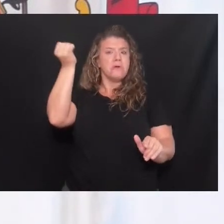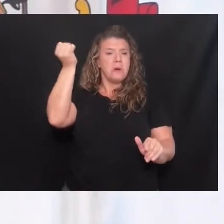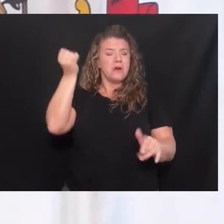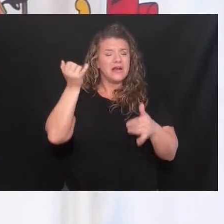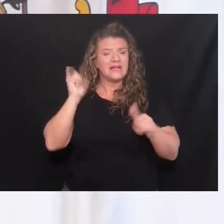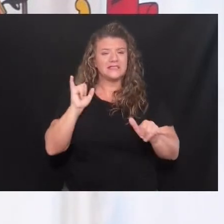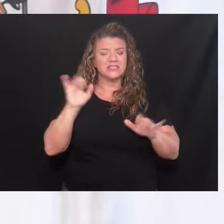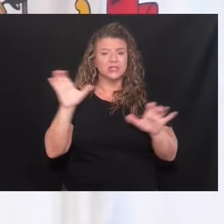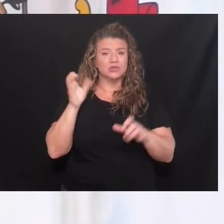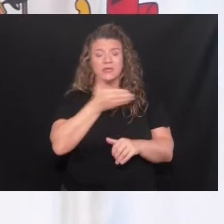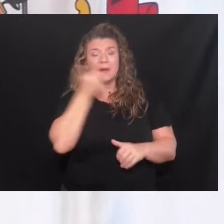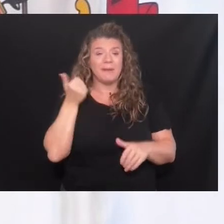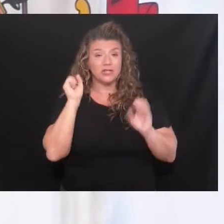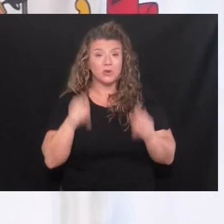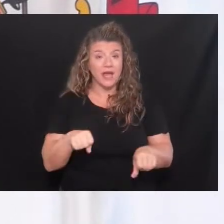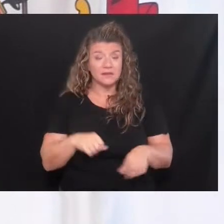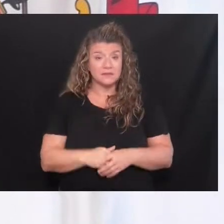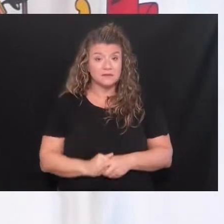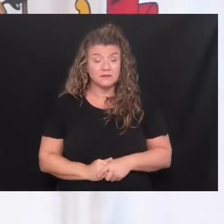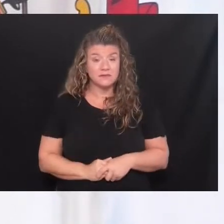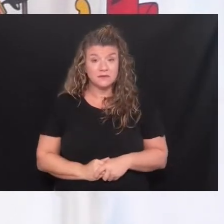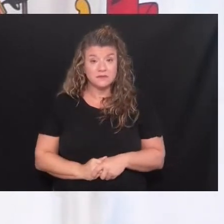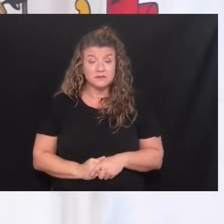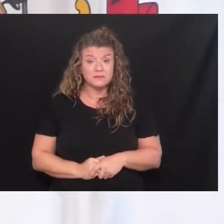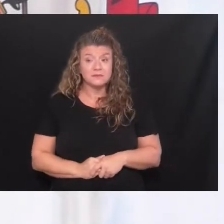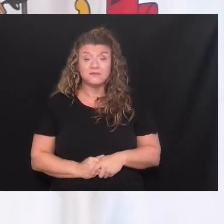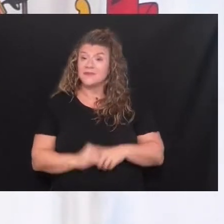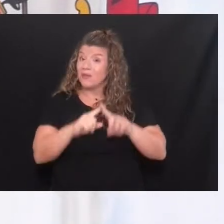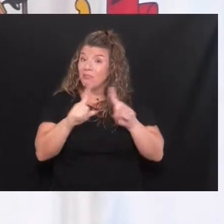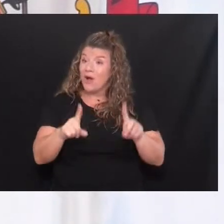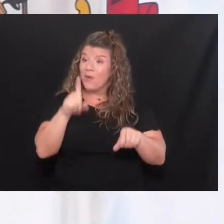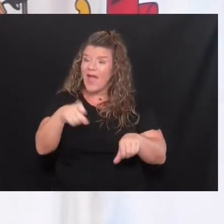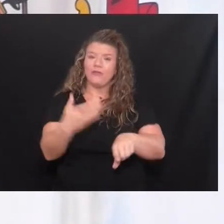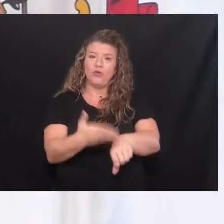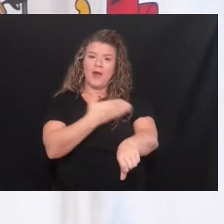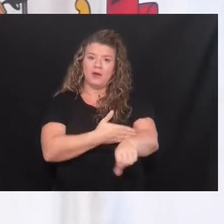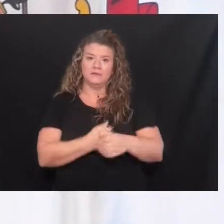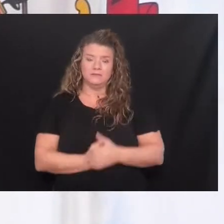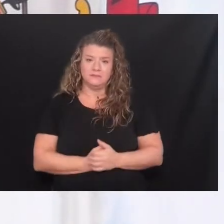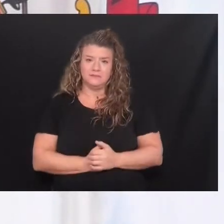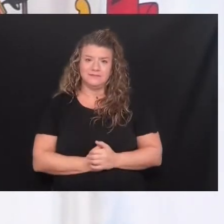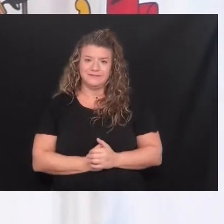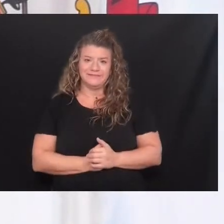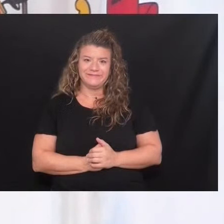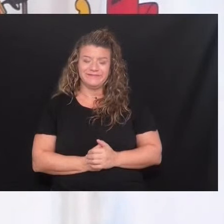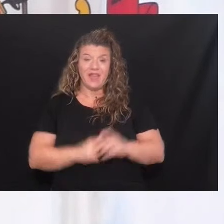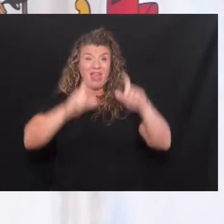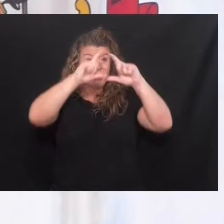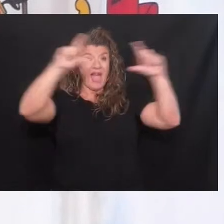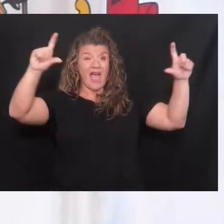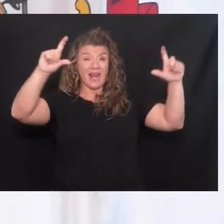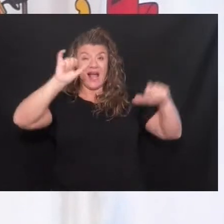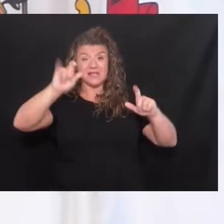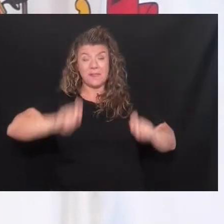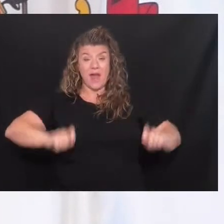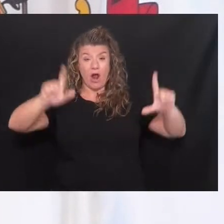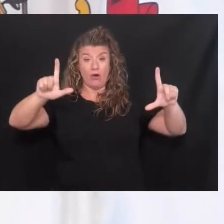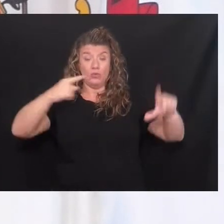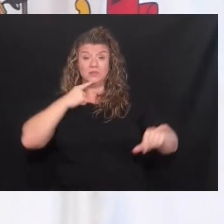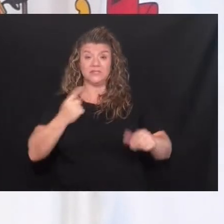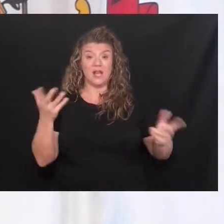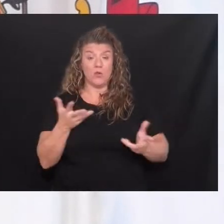the very, very best you can, you know, but we got to do better. The headlines of the article was just